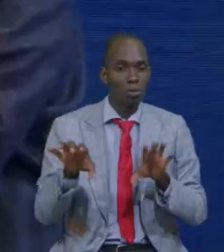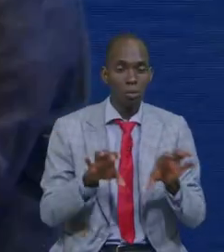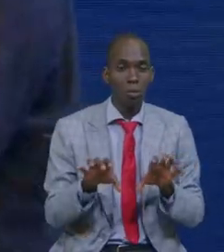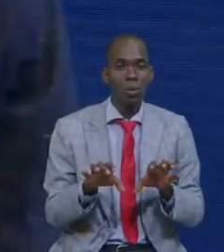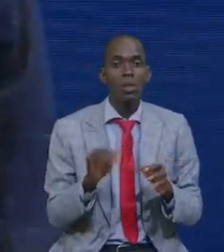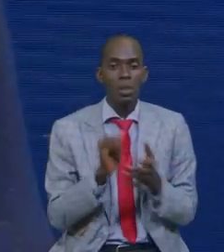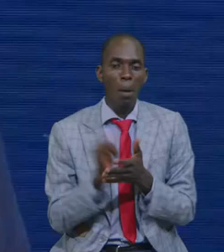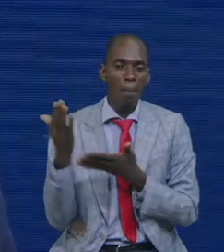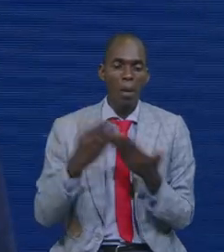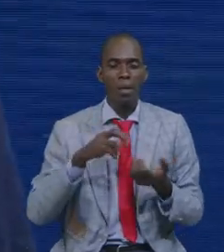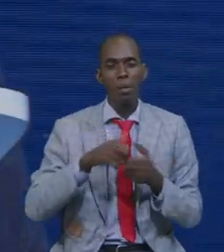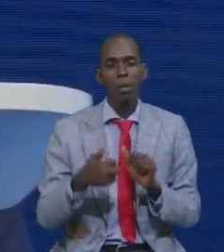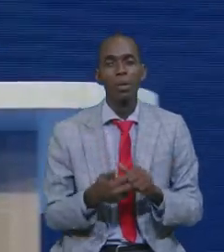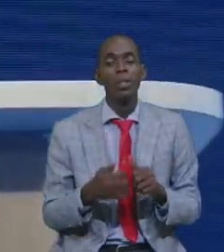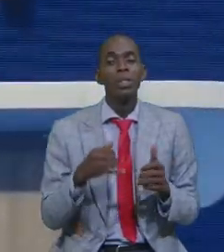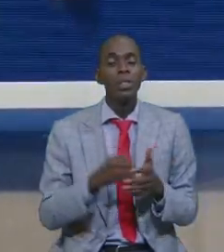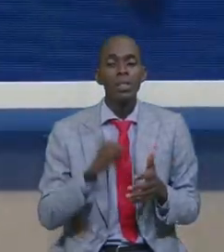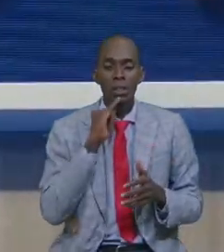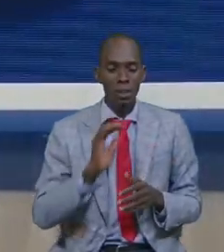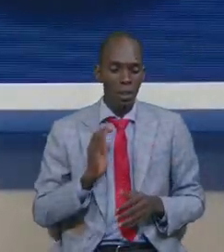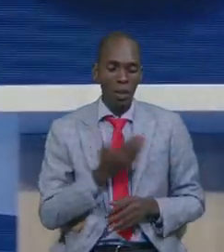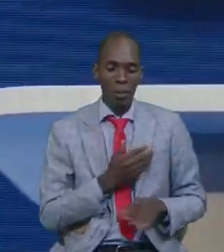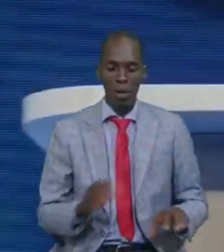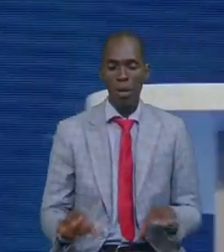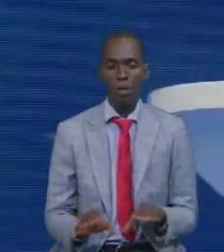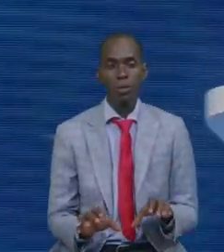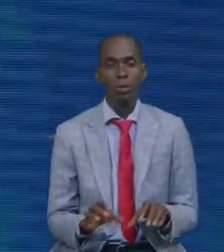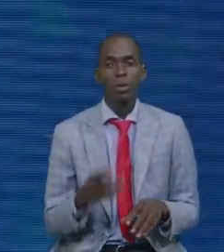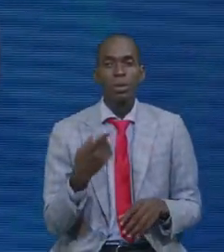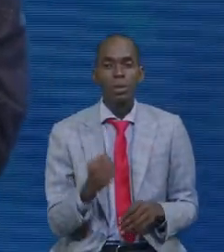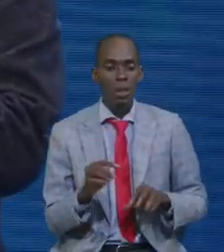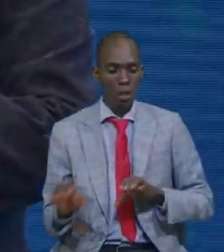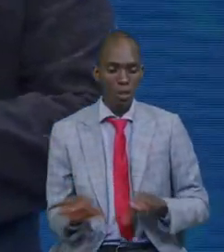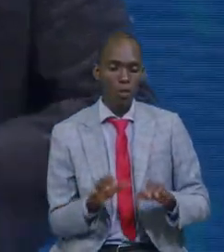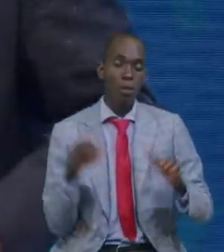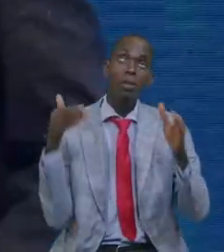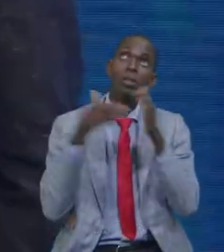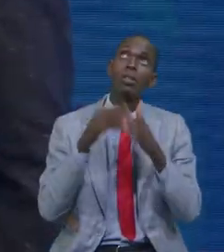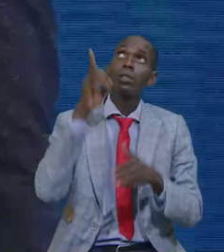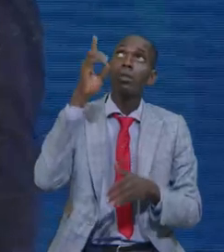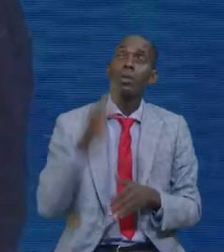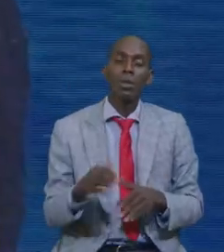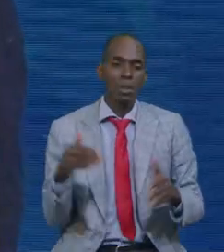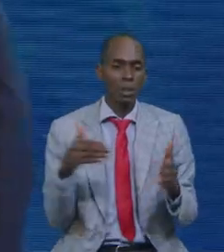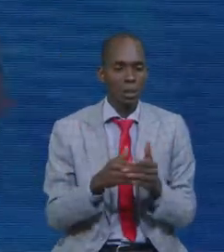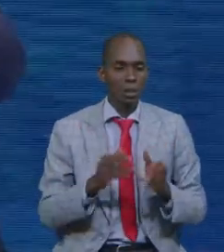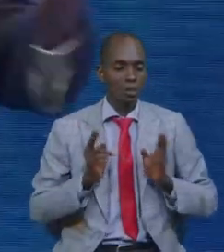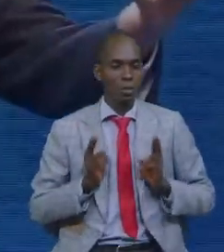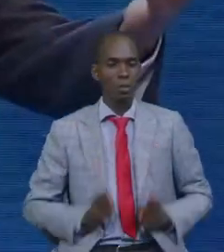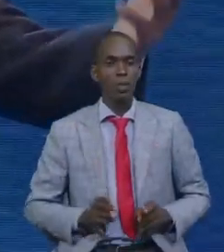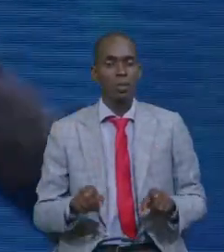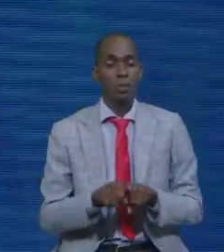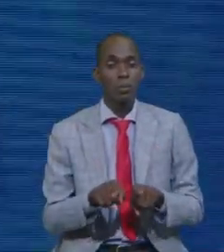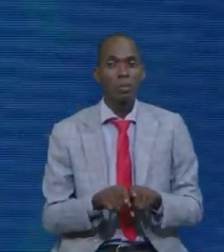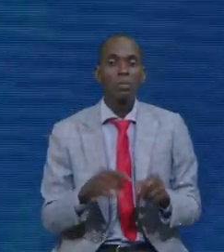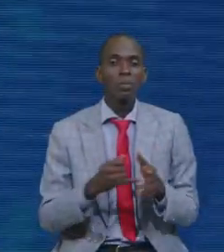problem. It's our action, the action against God, against man. It's the